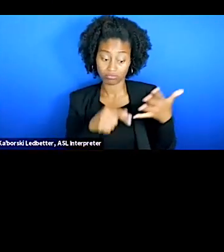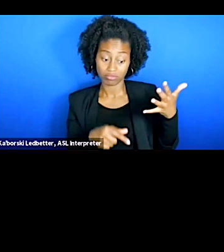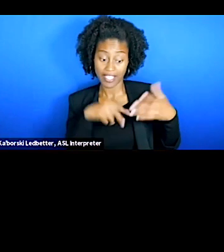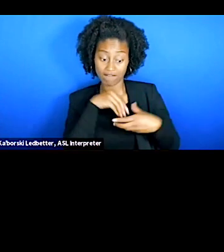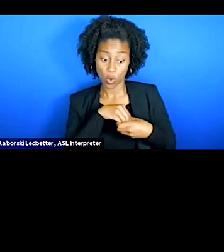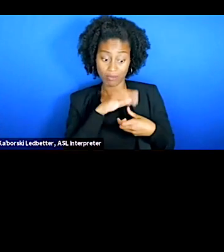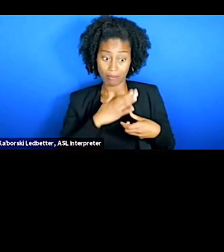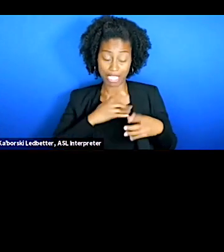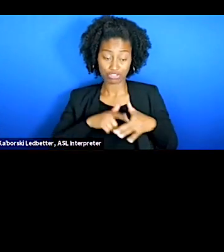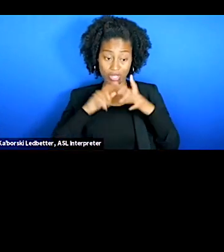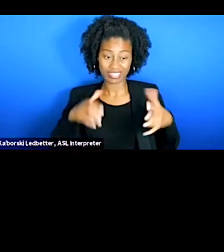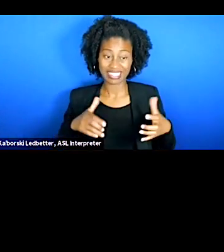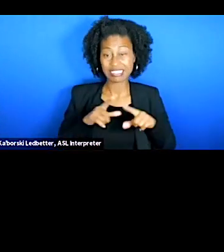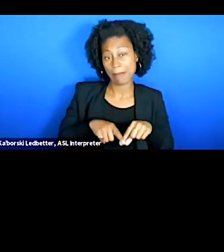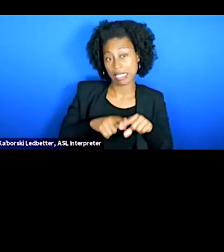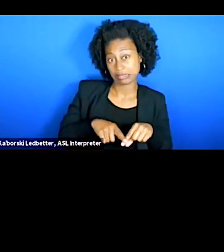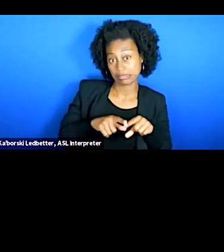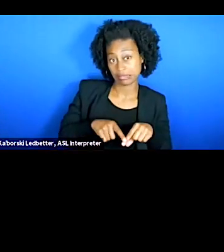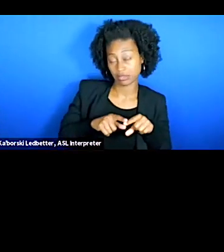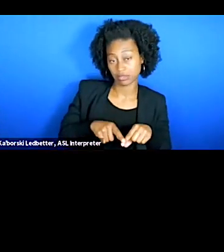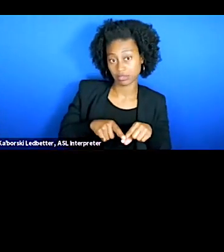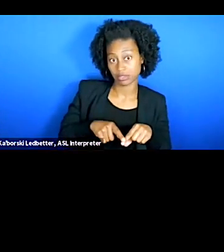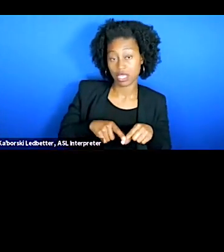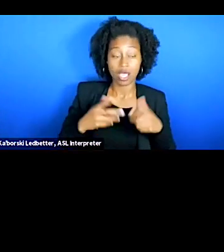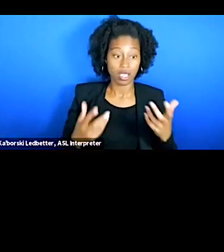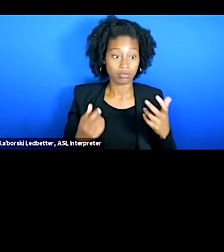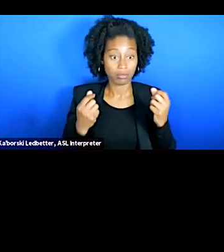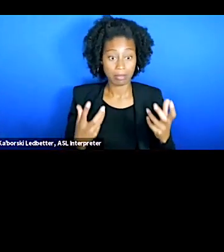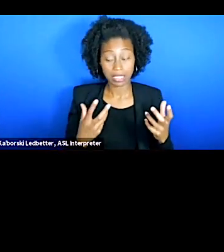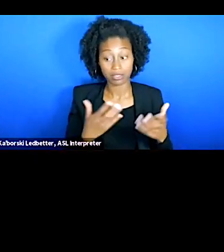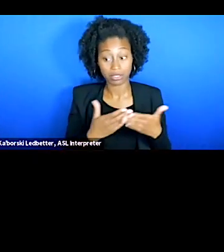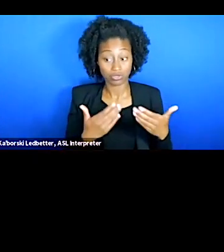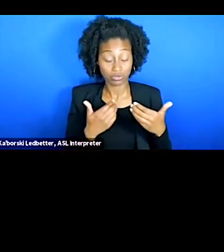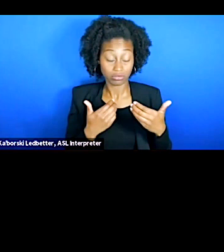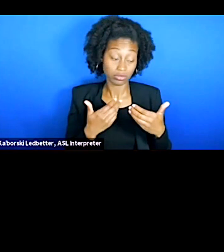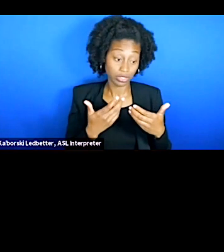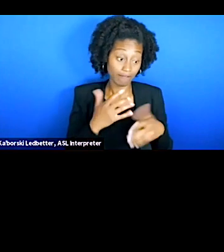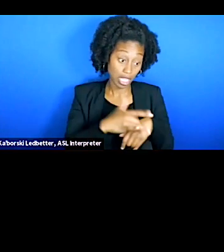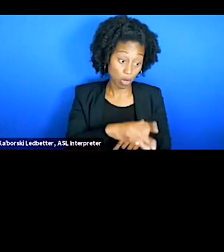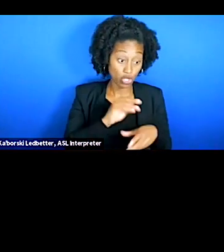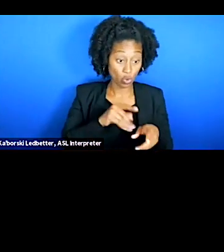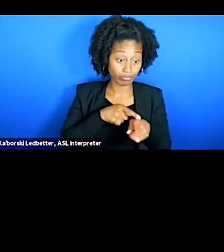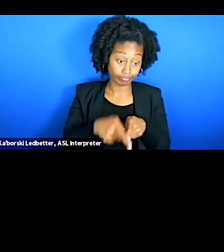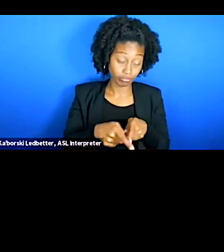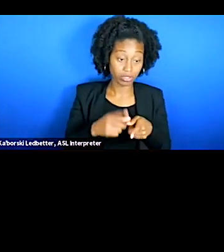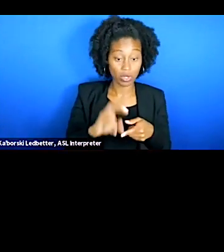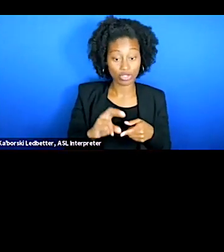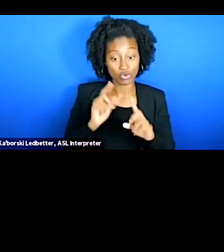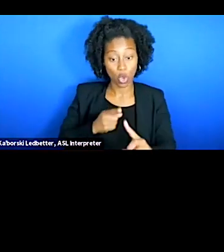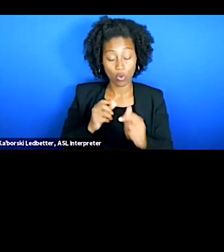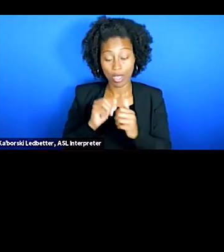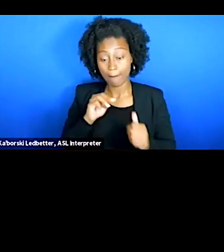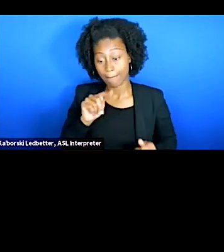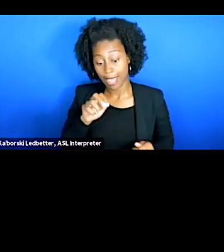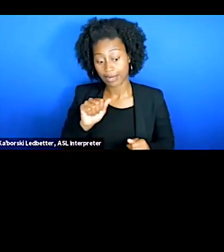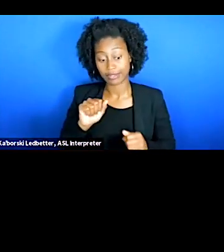is, how much research is available in your area of interest, and your goals with the metasynthesis.